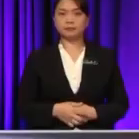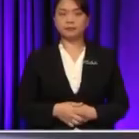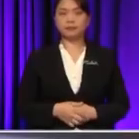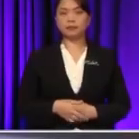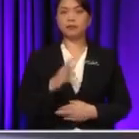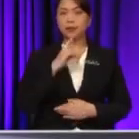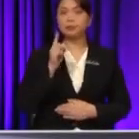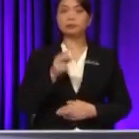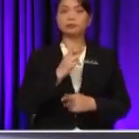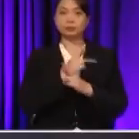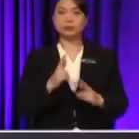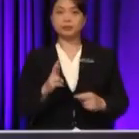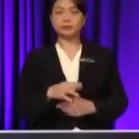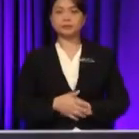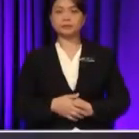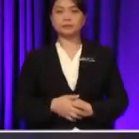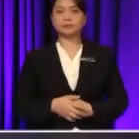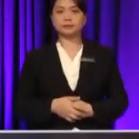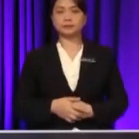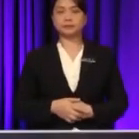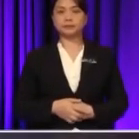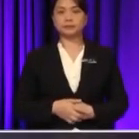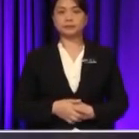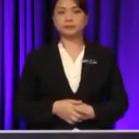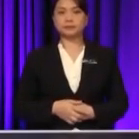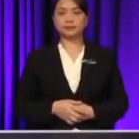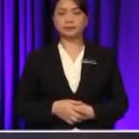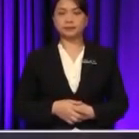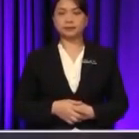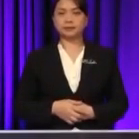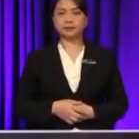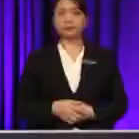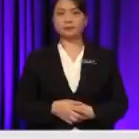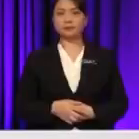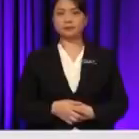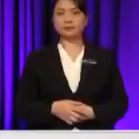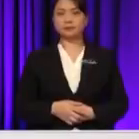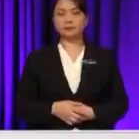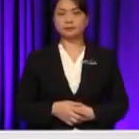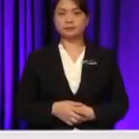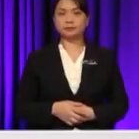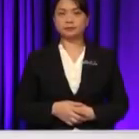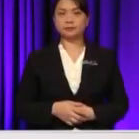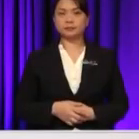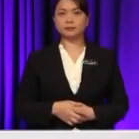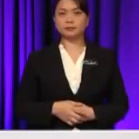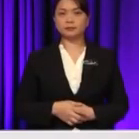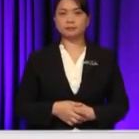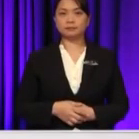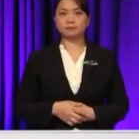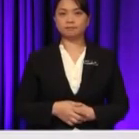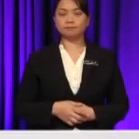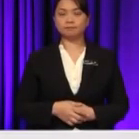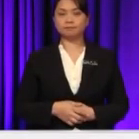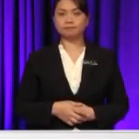ready? Okay, Tasneem, are you ready? Please show me your answer or your sentence. Okay, pop it up. Have it on the camera.